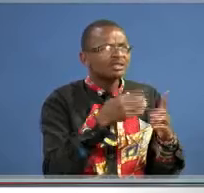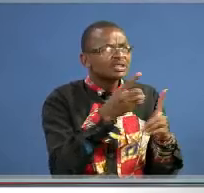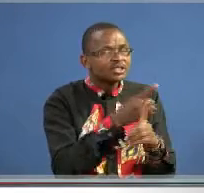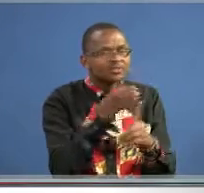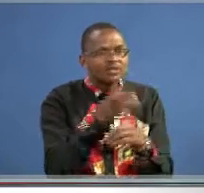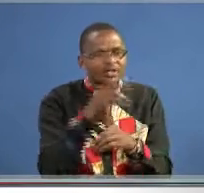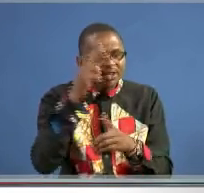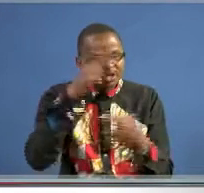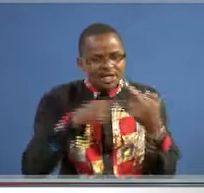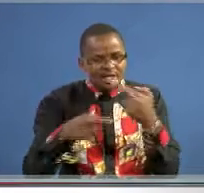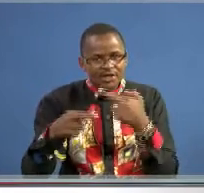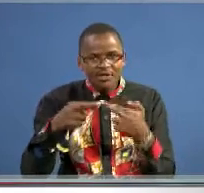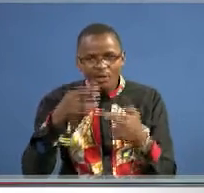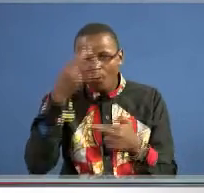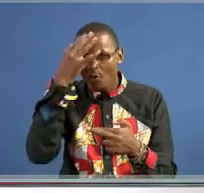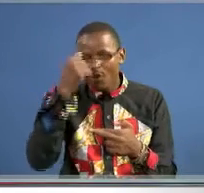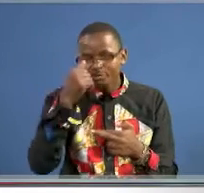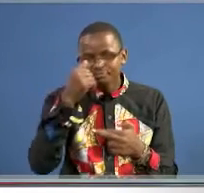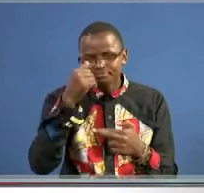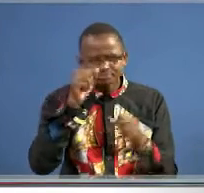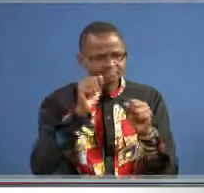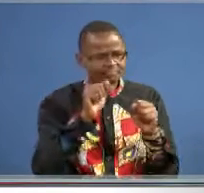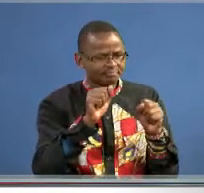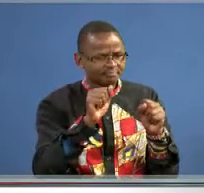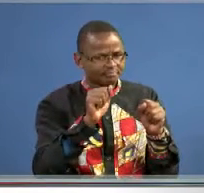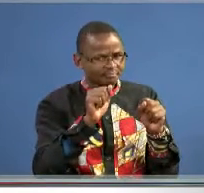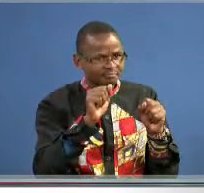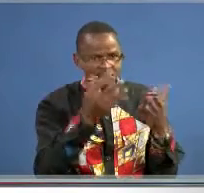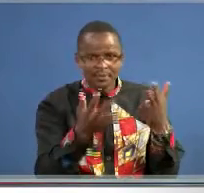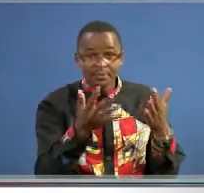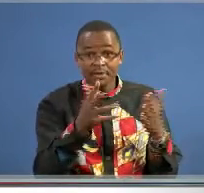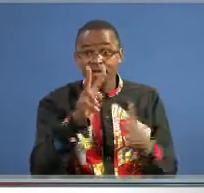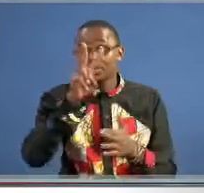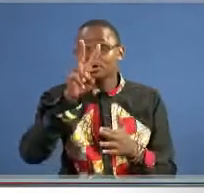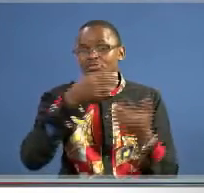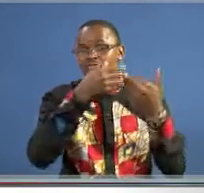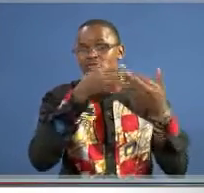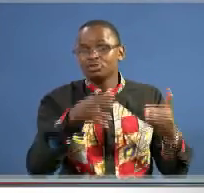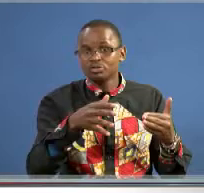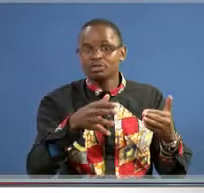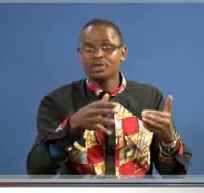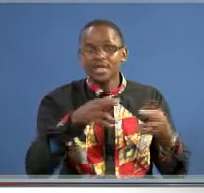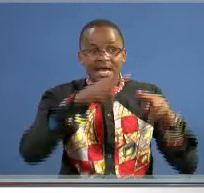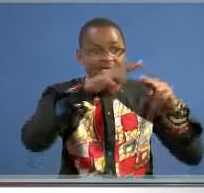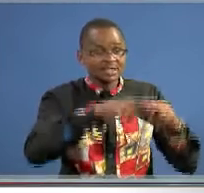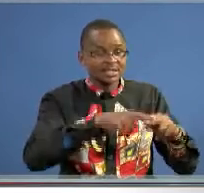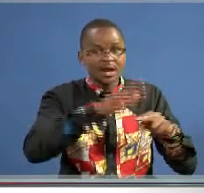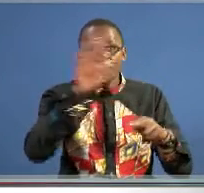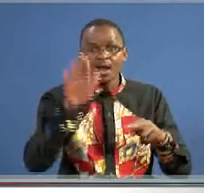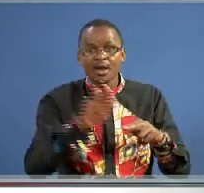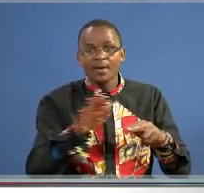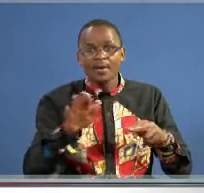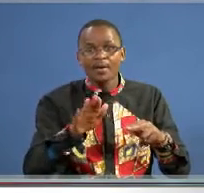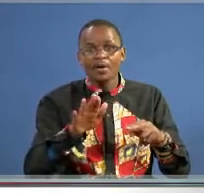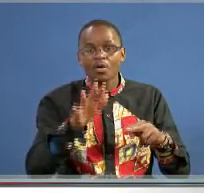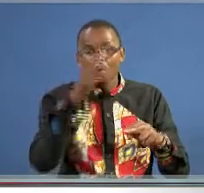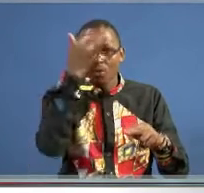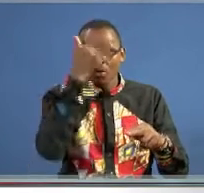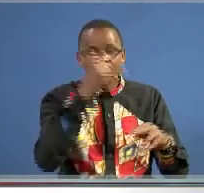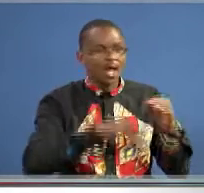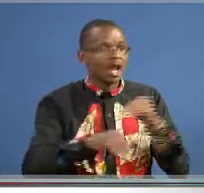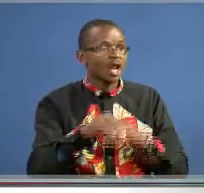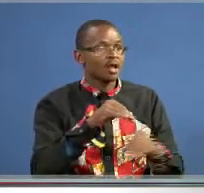reactions. These following the probability that the two might lose their parliamentary seats, prompting a